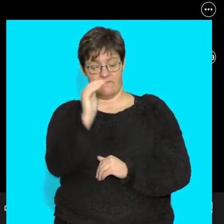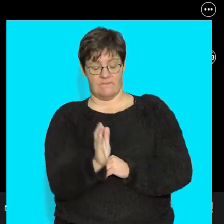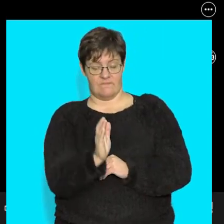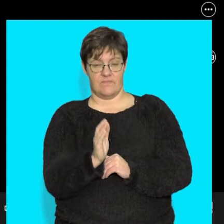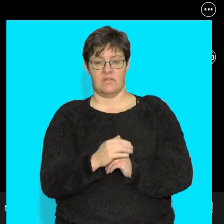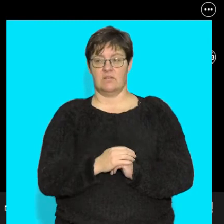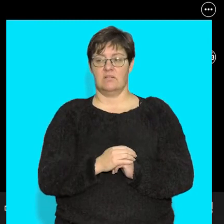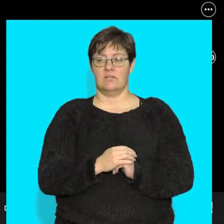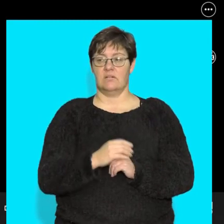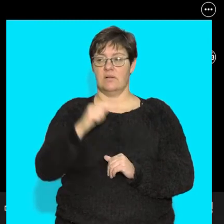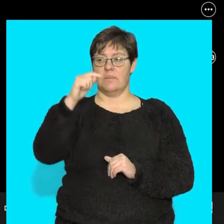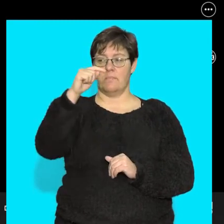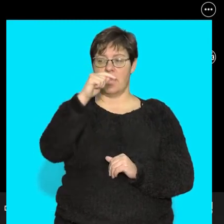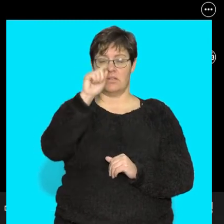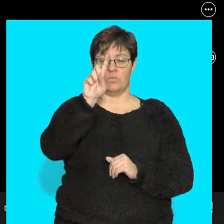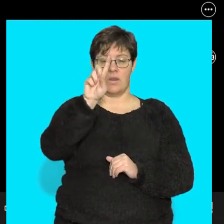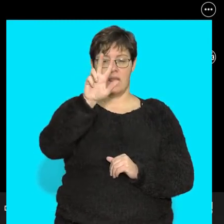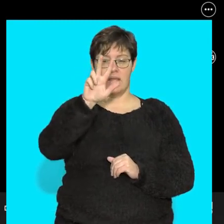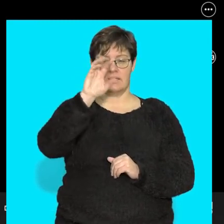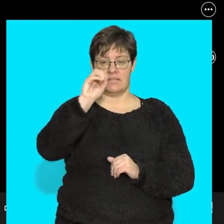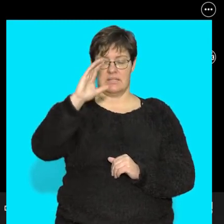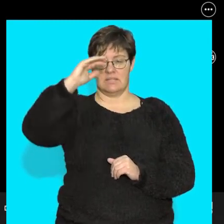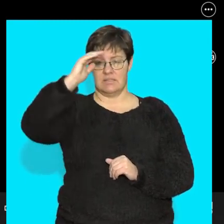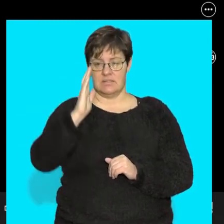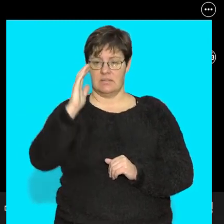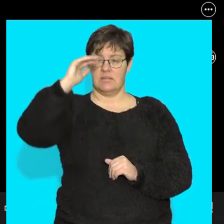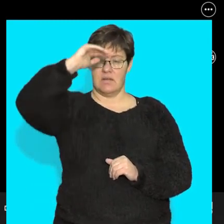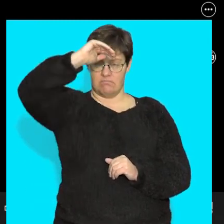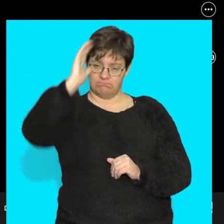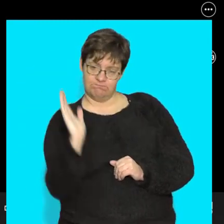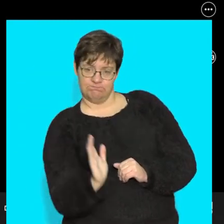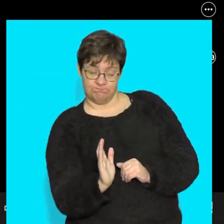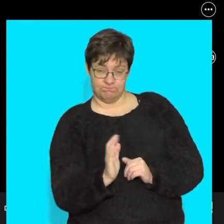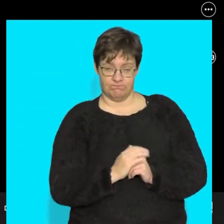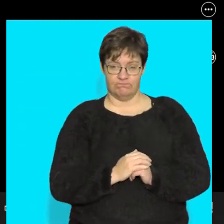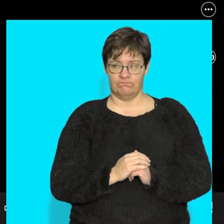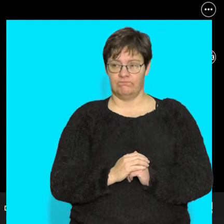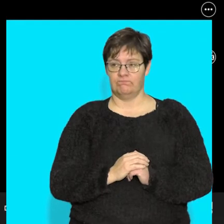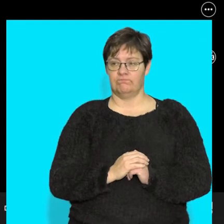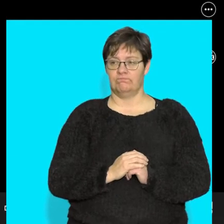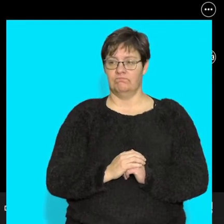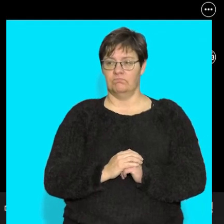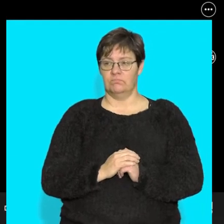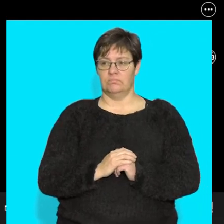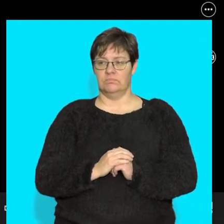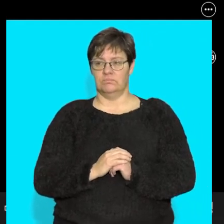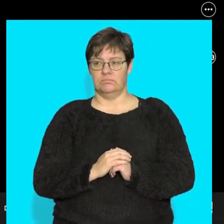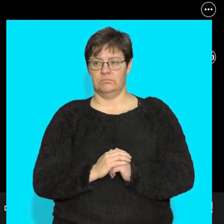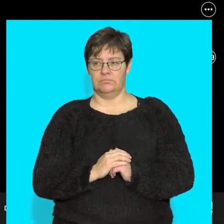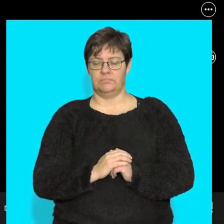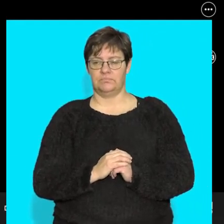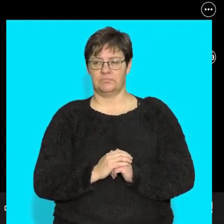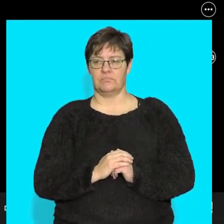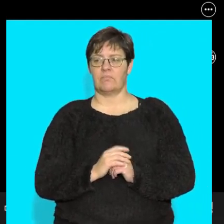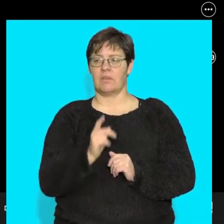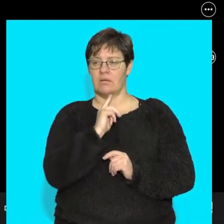0,105 divided by the 12 to the exponent of negative 180 minus 180.